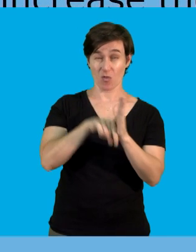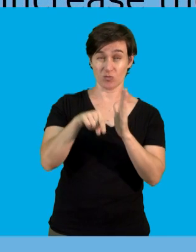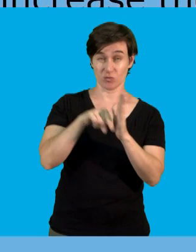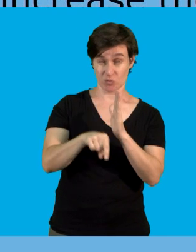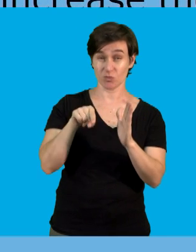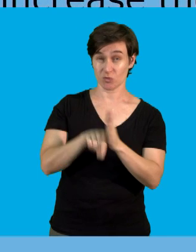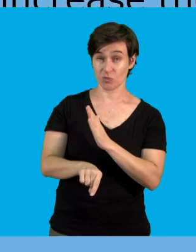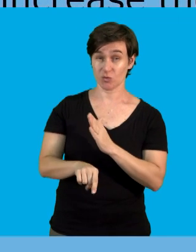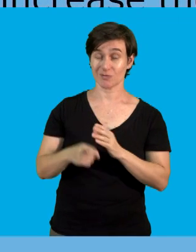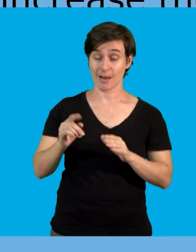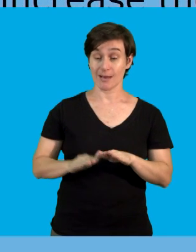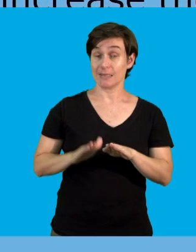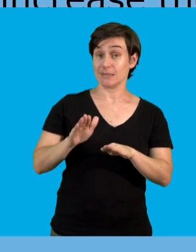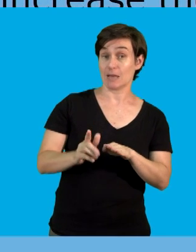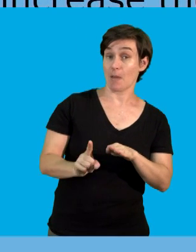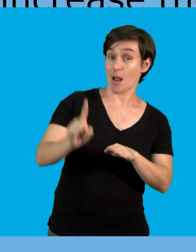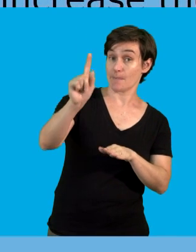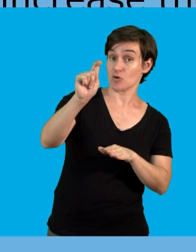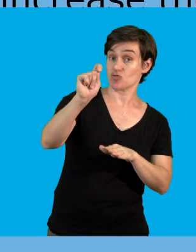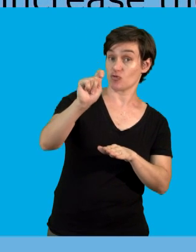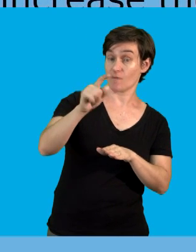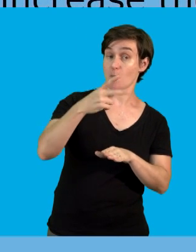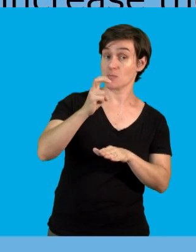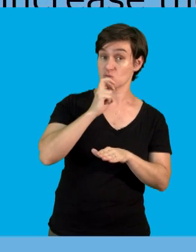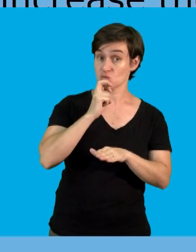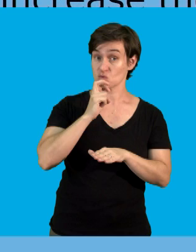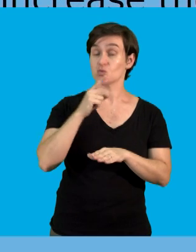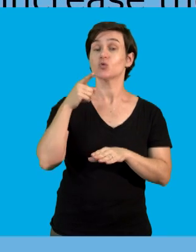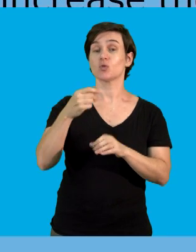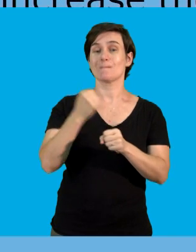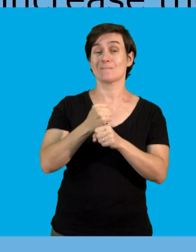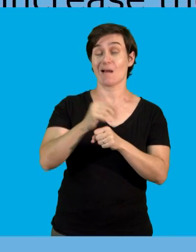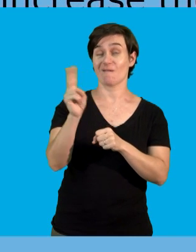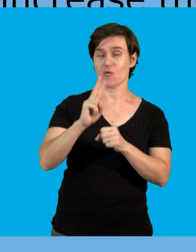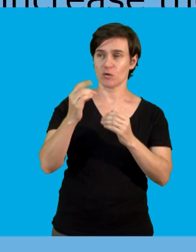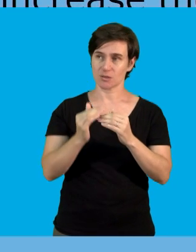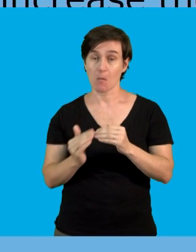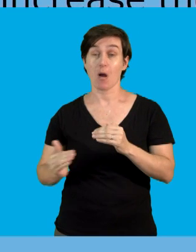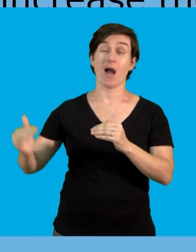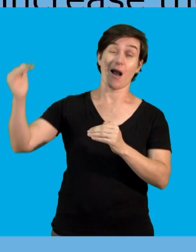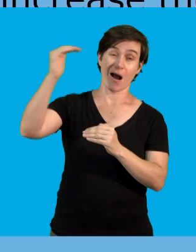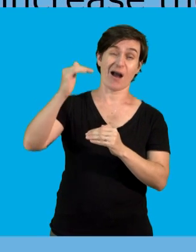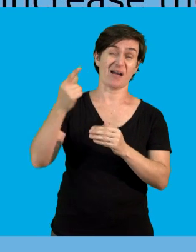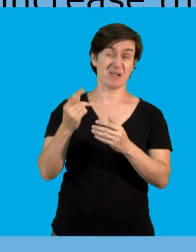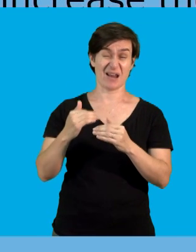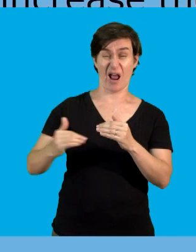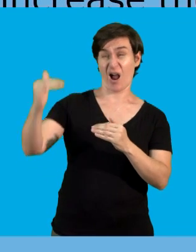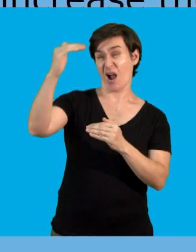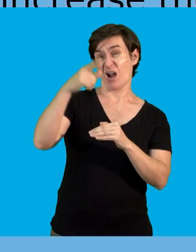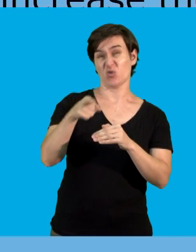energy loss at higher current strength, step-up transformers are used at a power station to increase voltages to as high